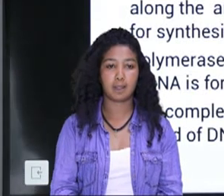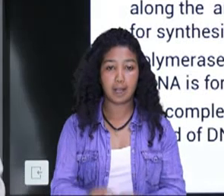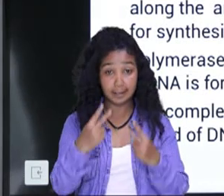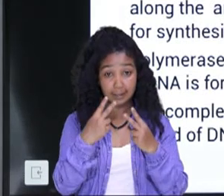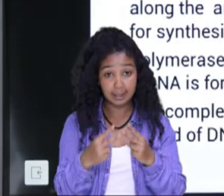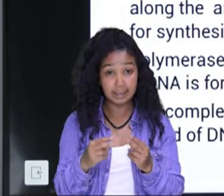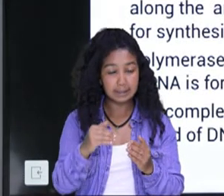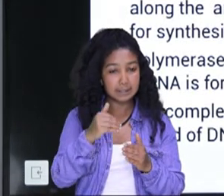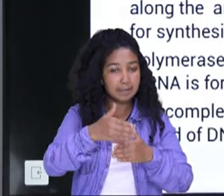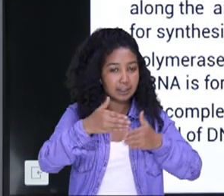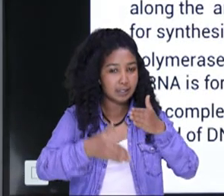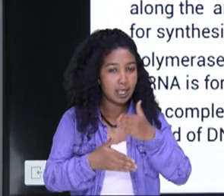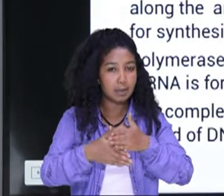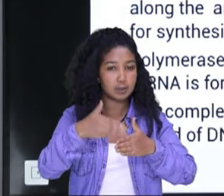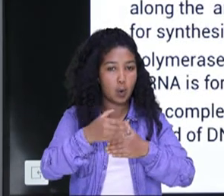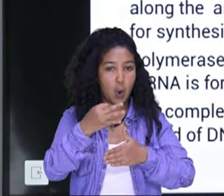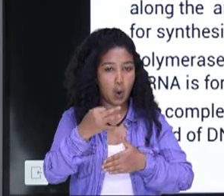Let's see some steps of